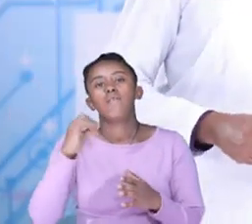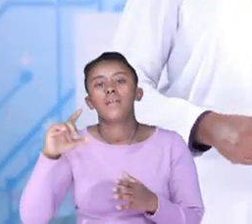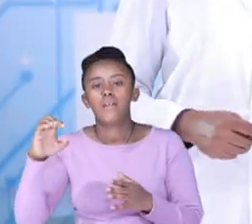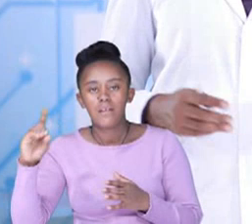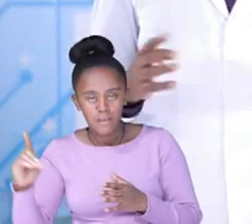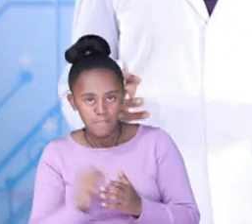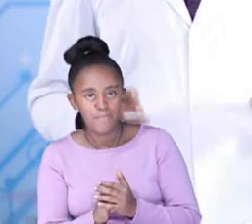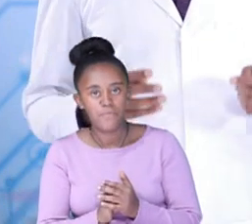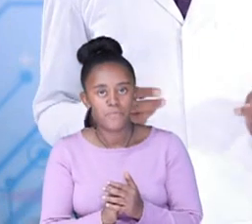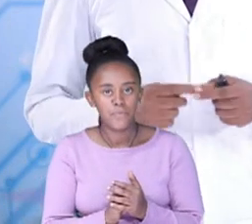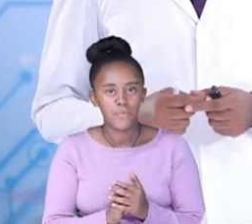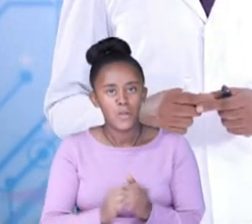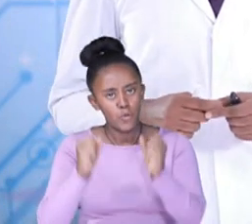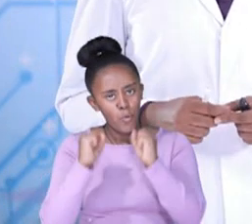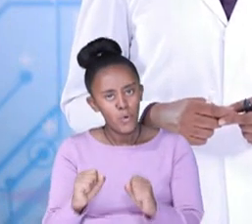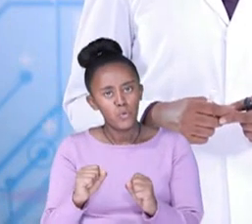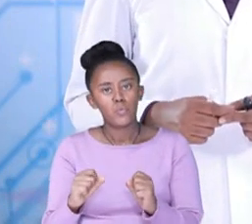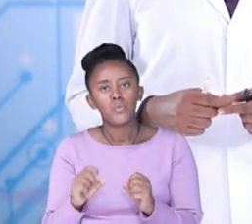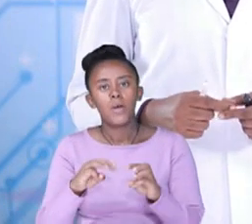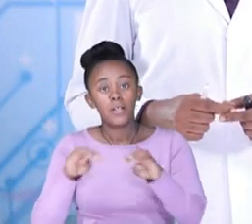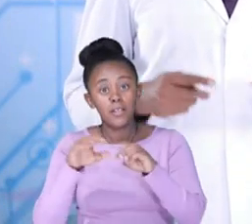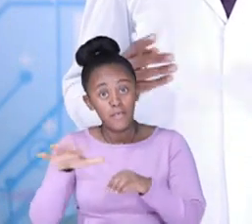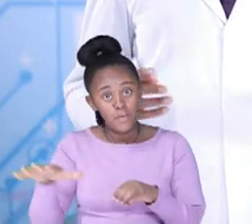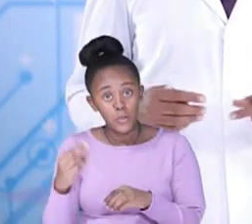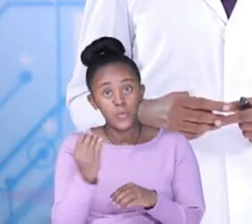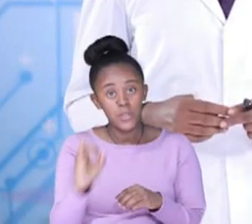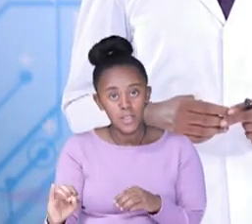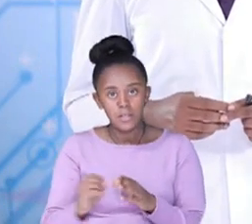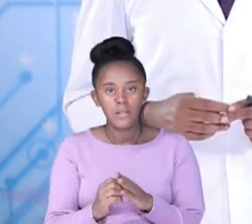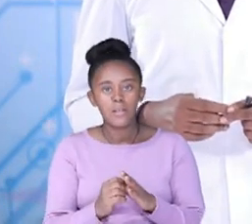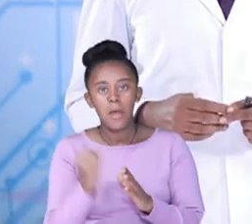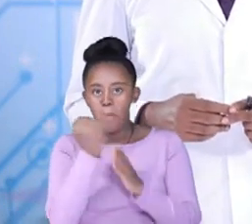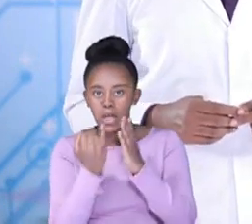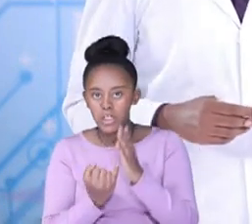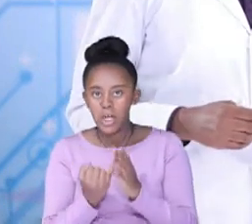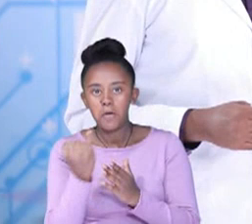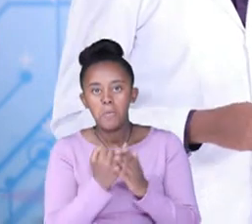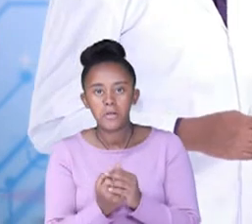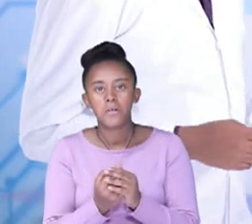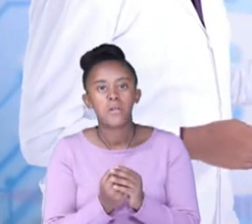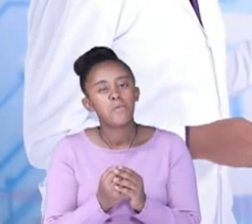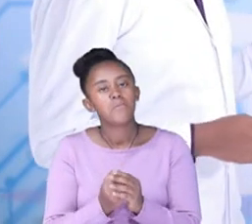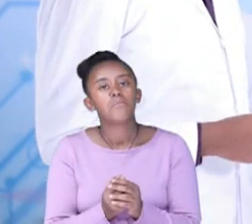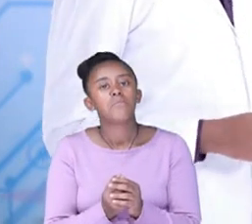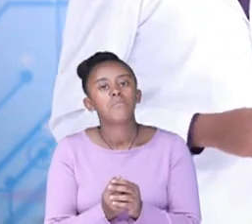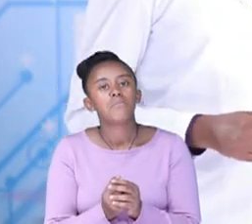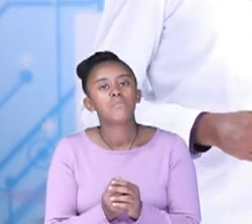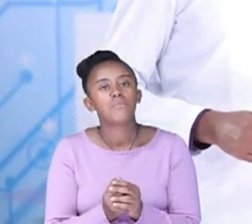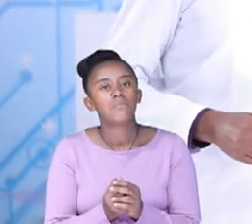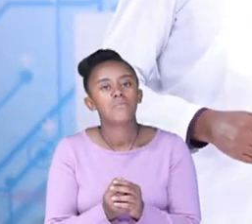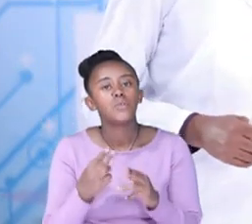field is possible to represent magnetic field using imaginary lines. Using imaginary lines known